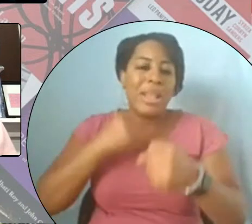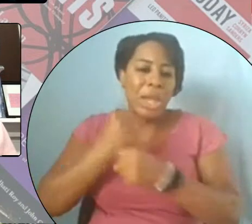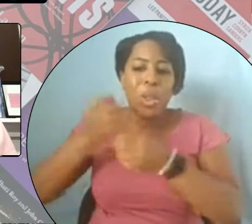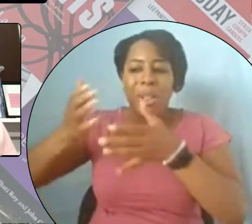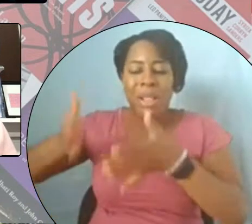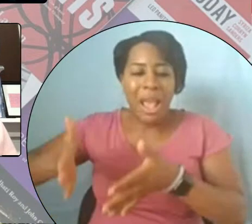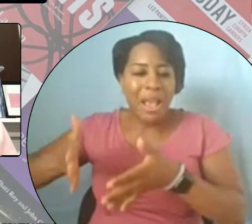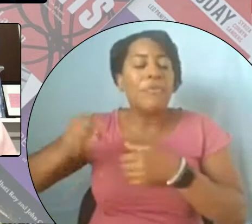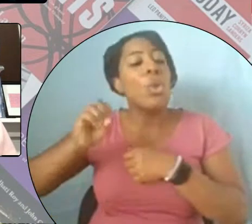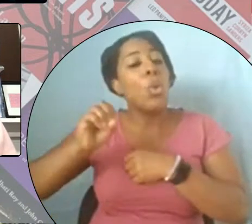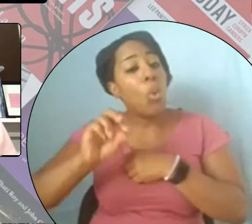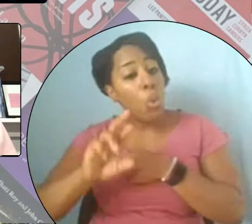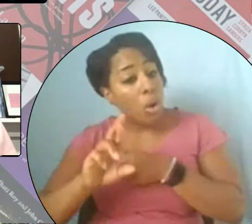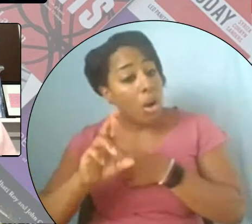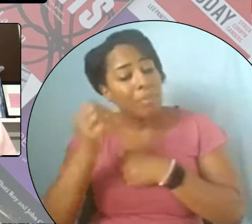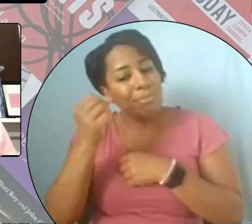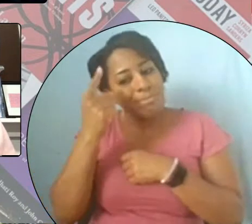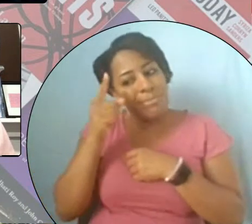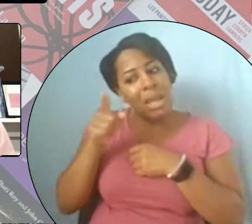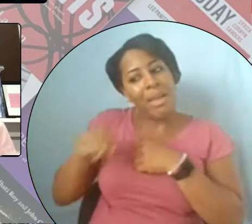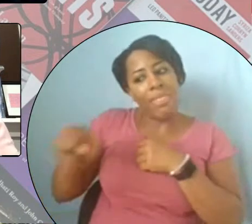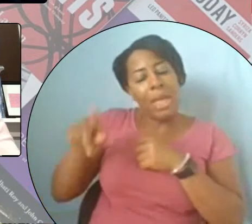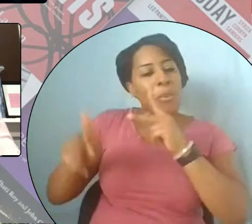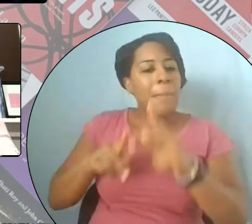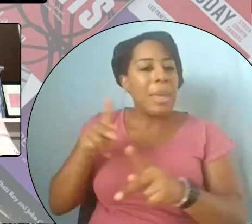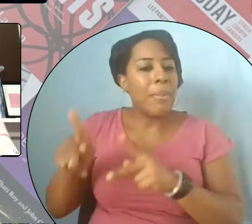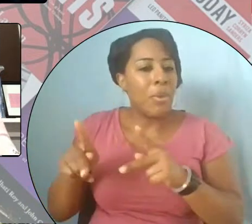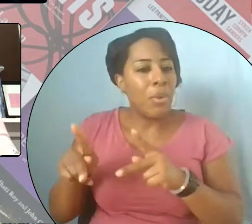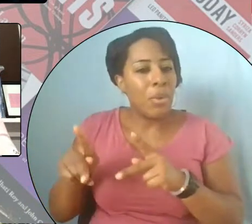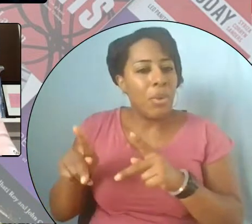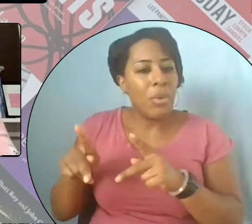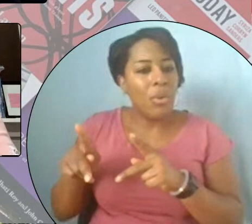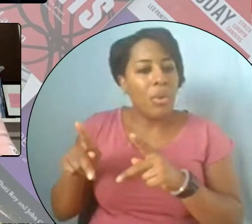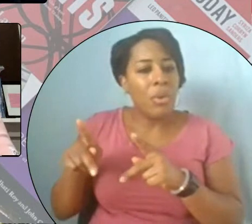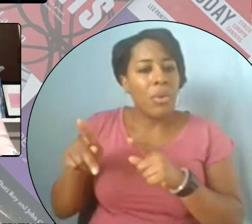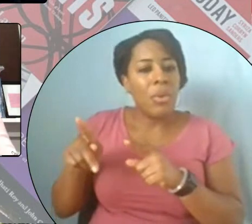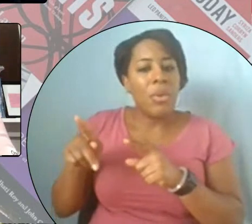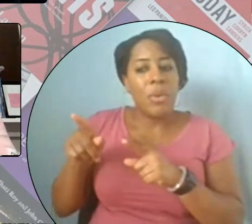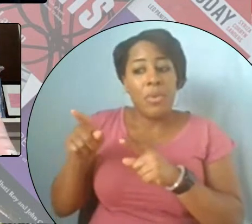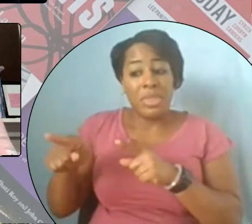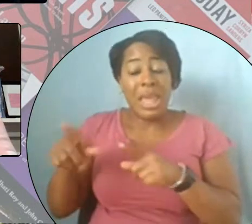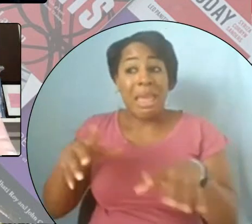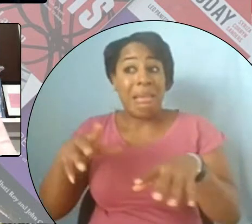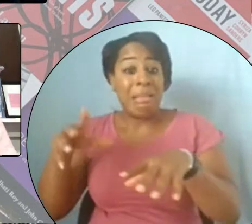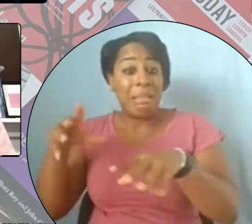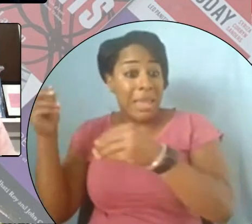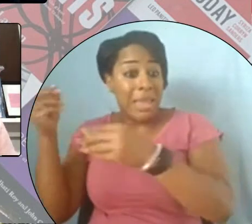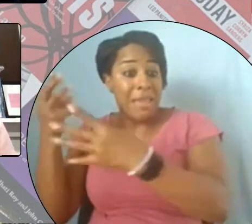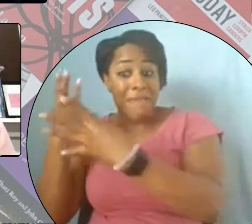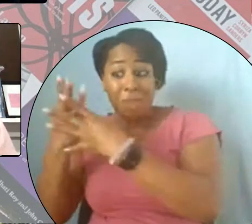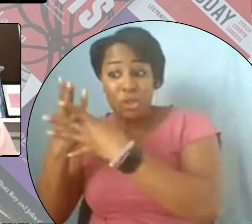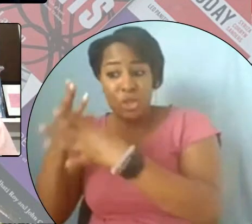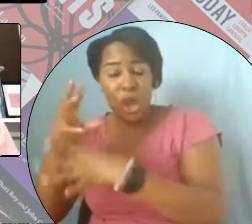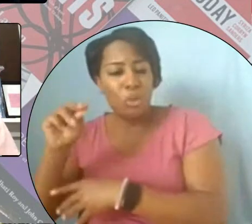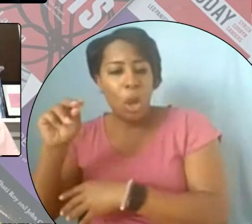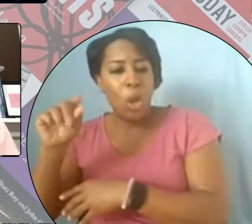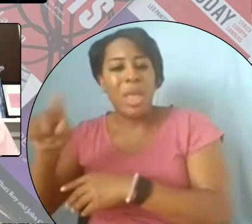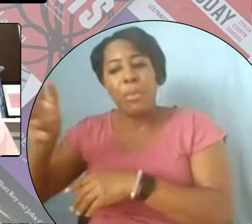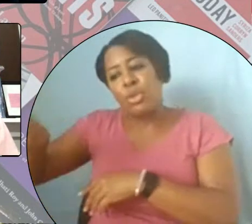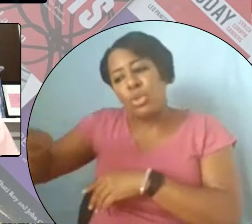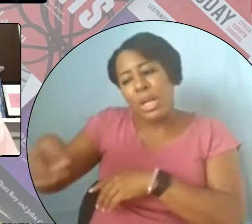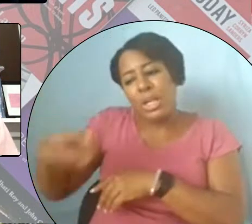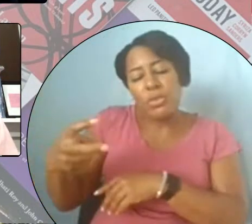they were people who then didn't actually leave incarceration. They just went into their lower risk